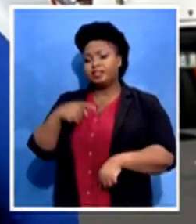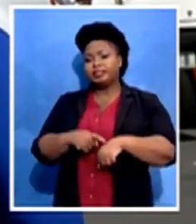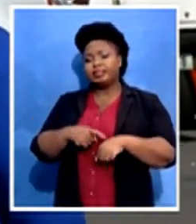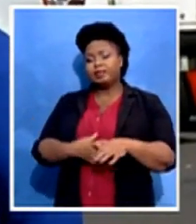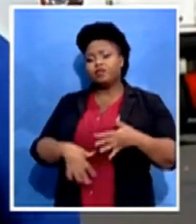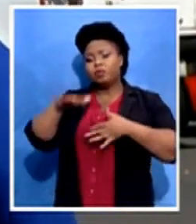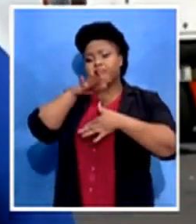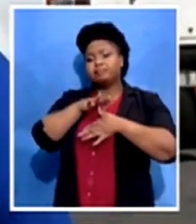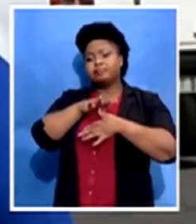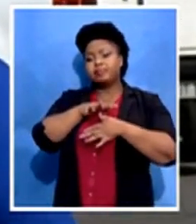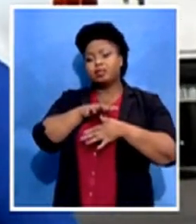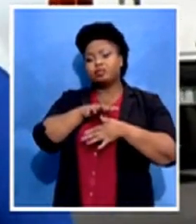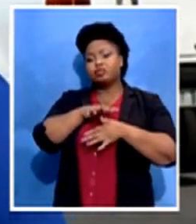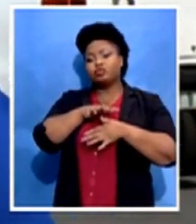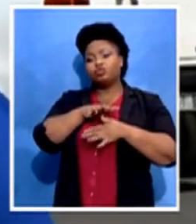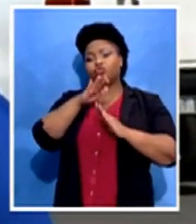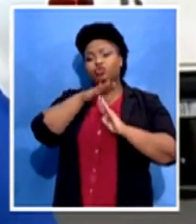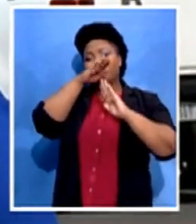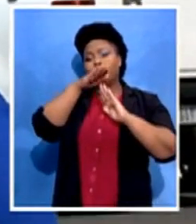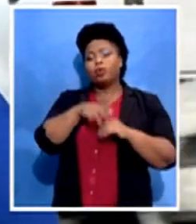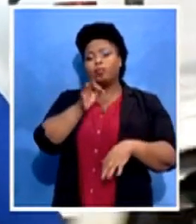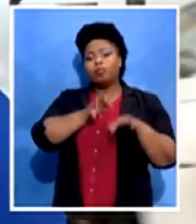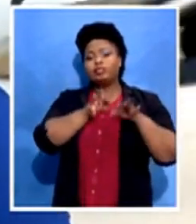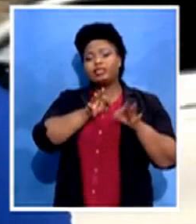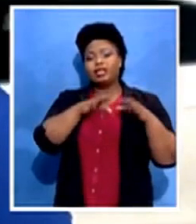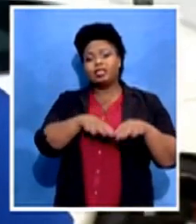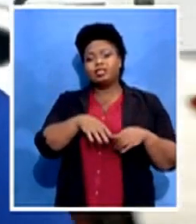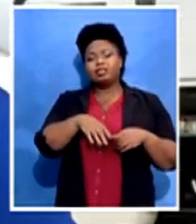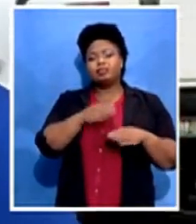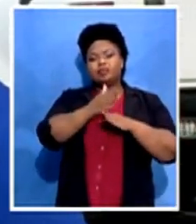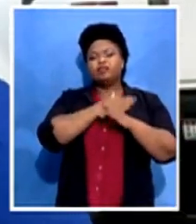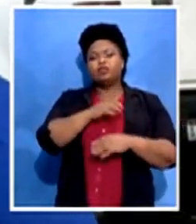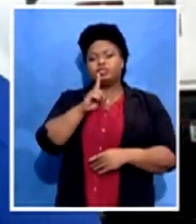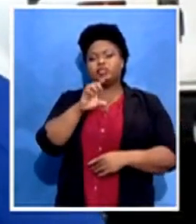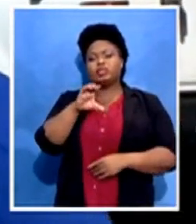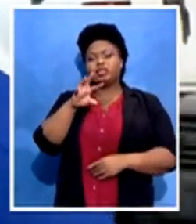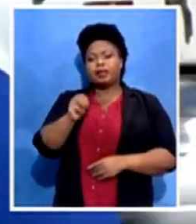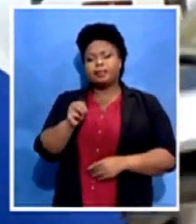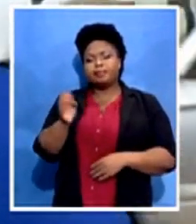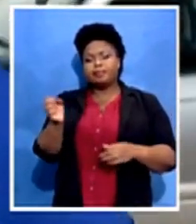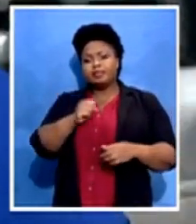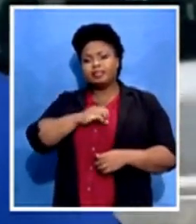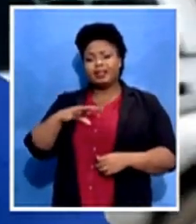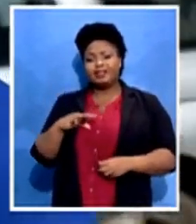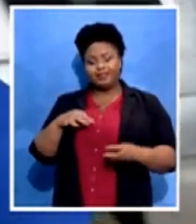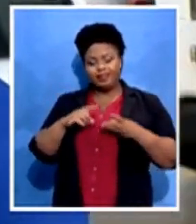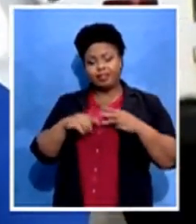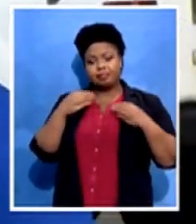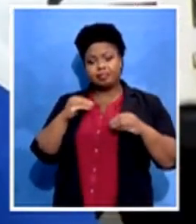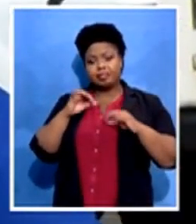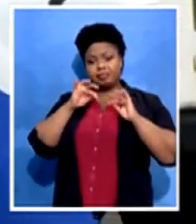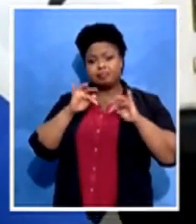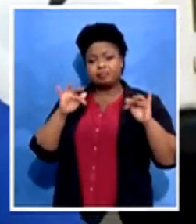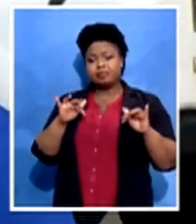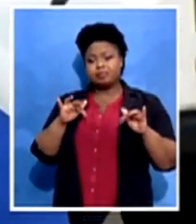former BCMM employees and business people who happened to embezzle